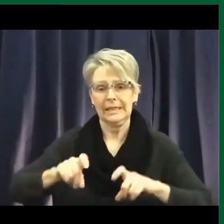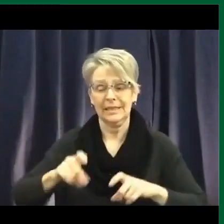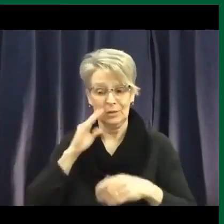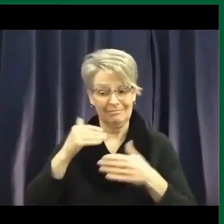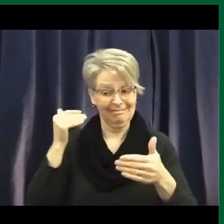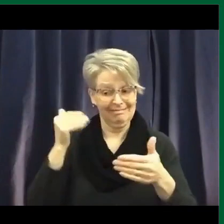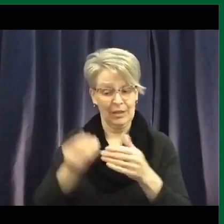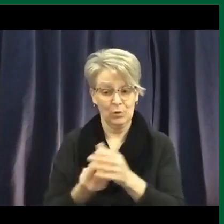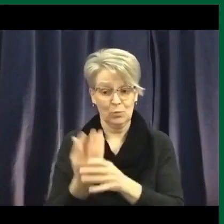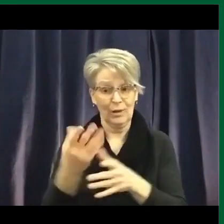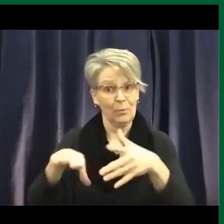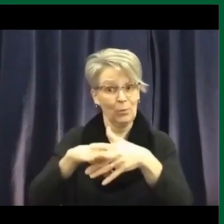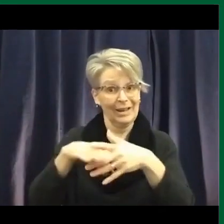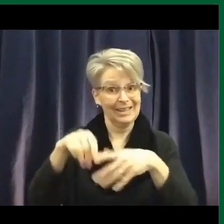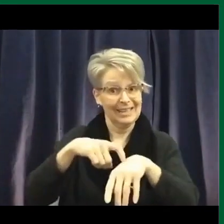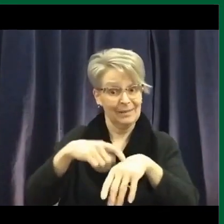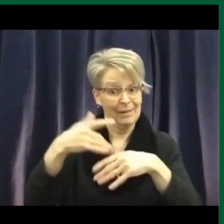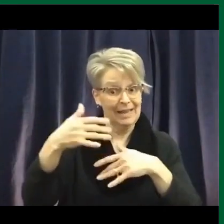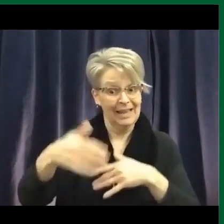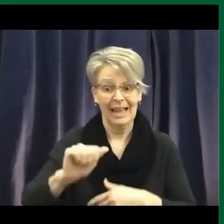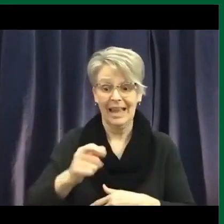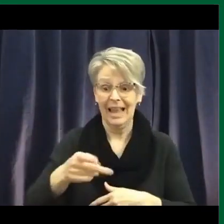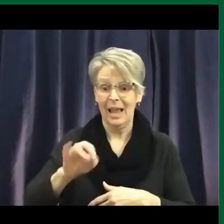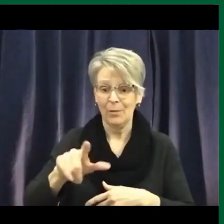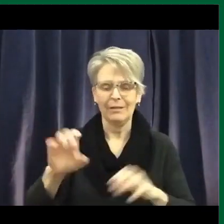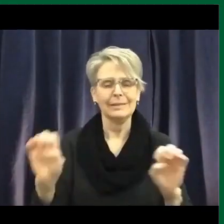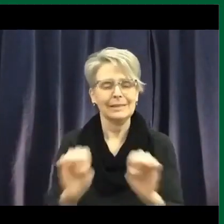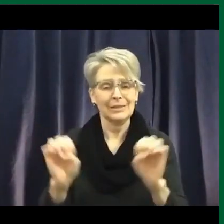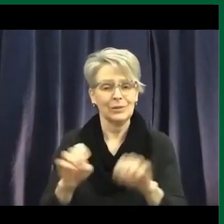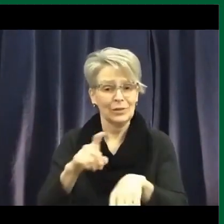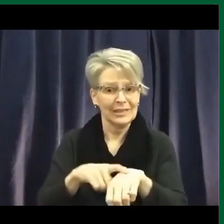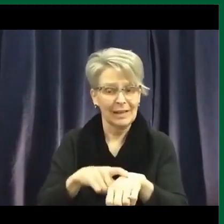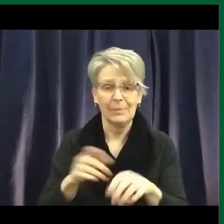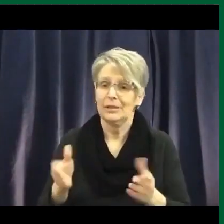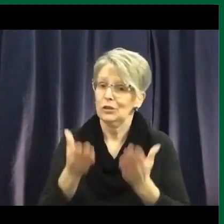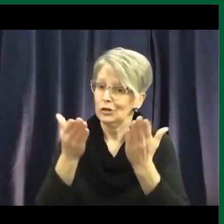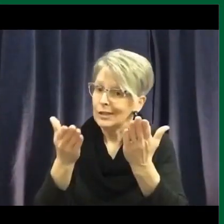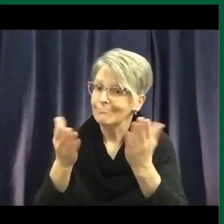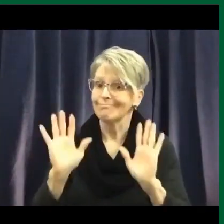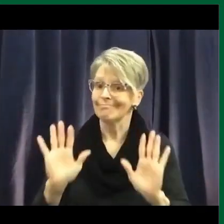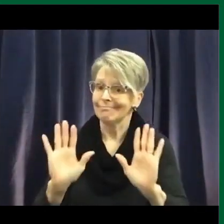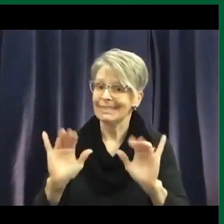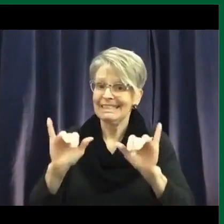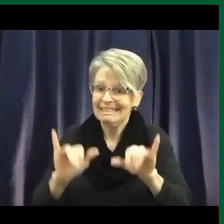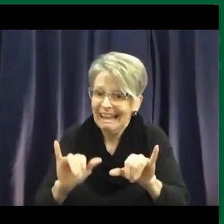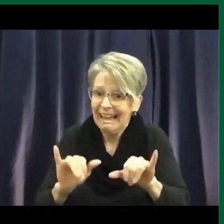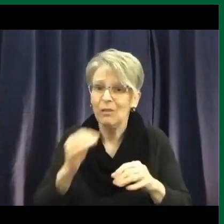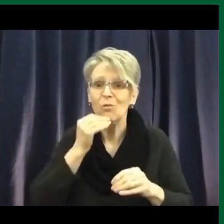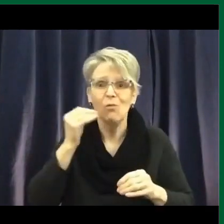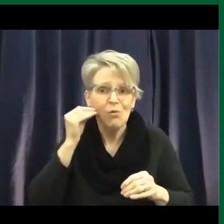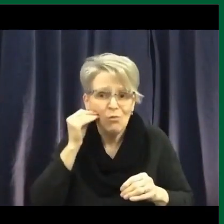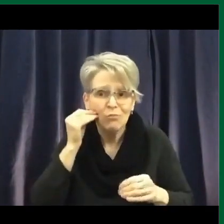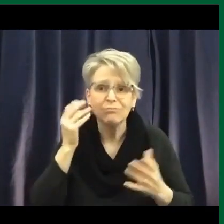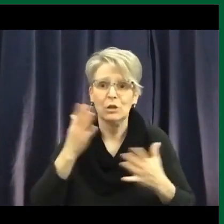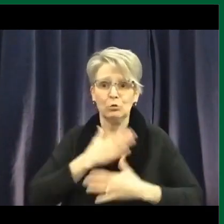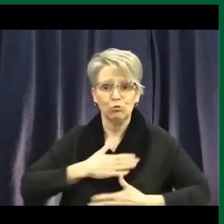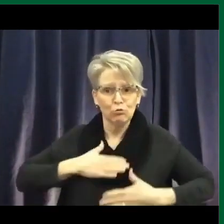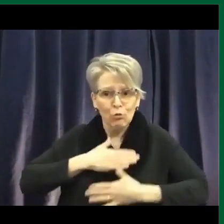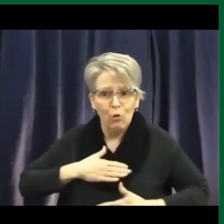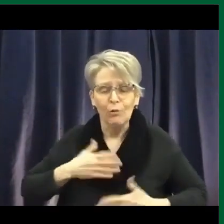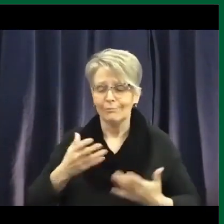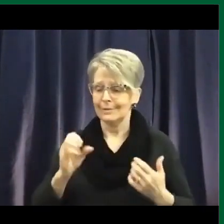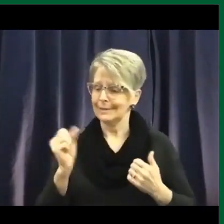again. Recommendation for April break, Easter break is, stay home, to stay close to home as much as possible. Enjoy the